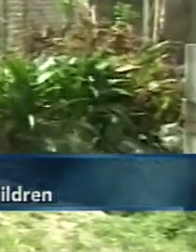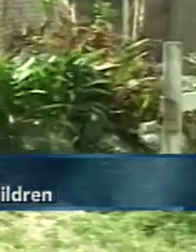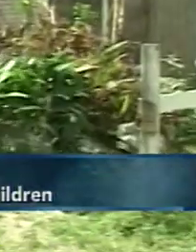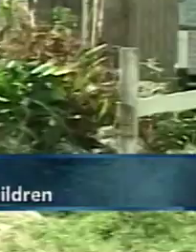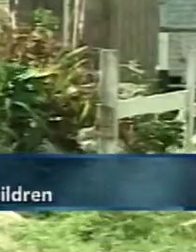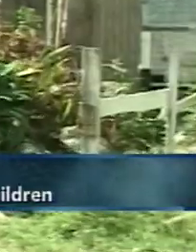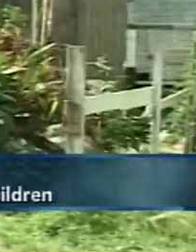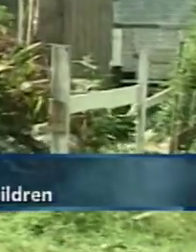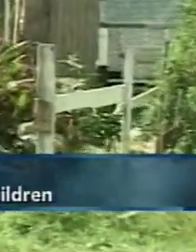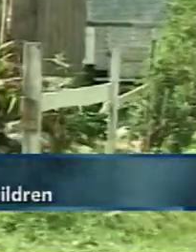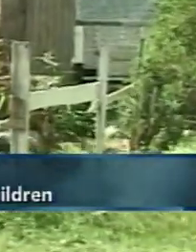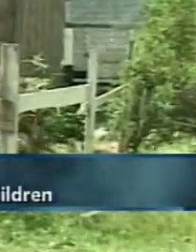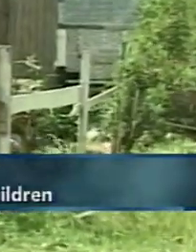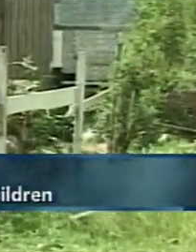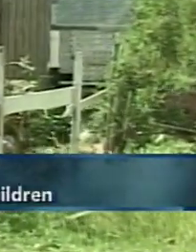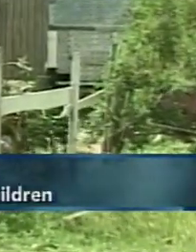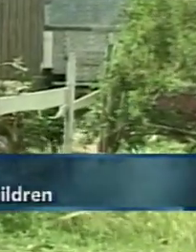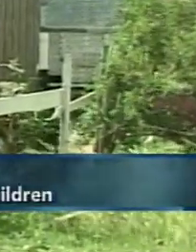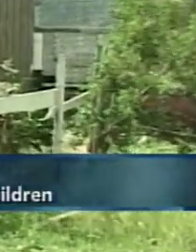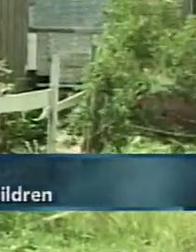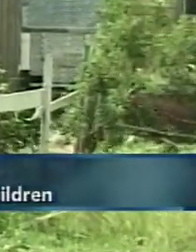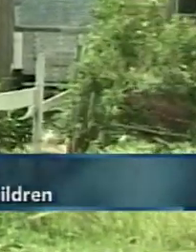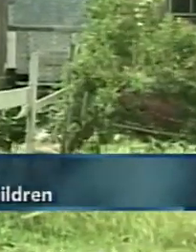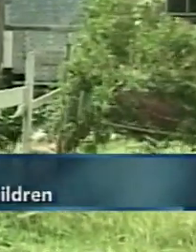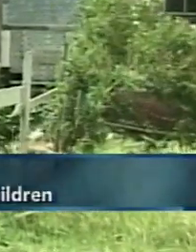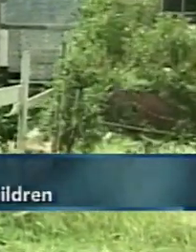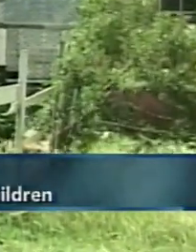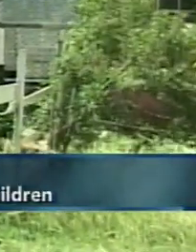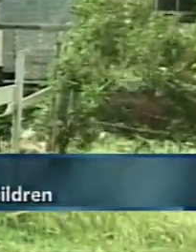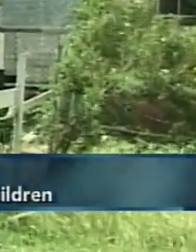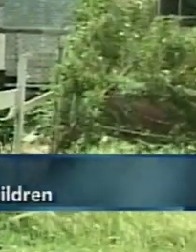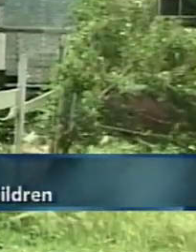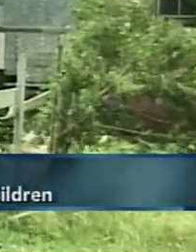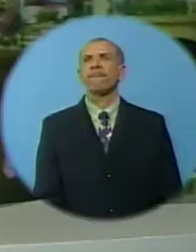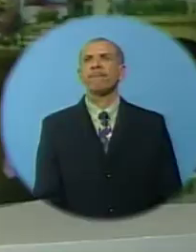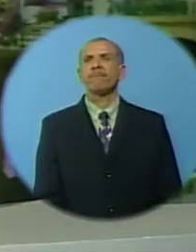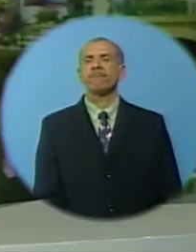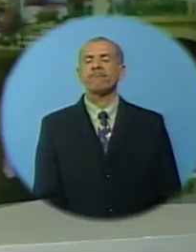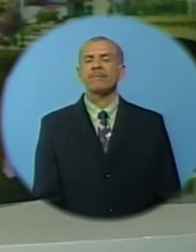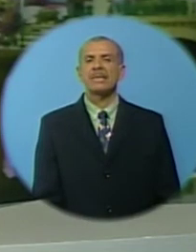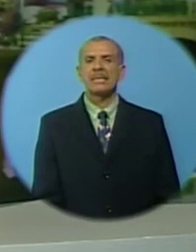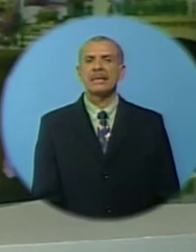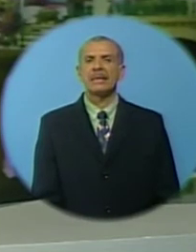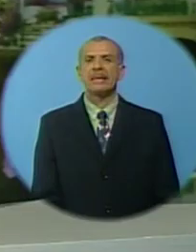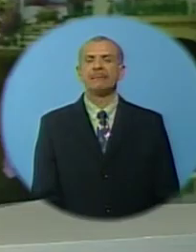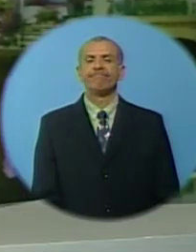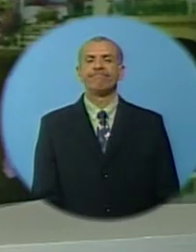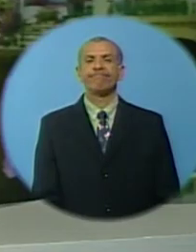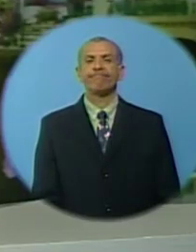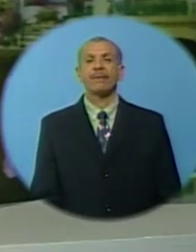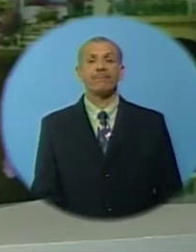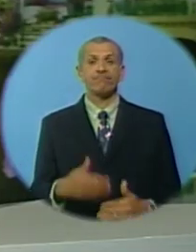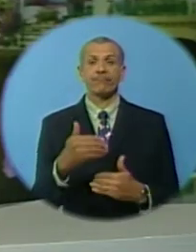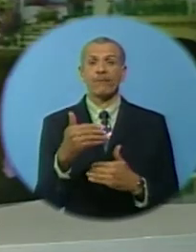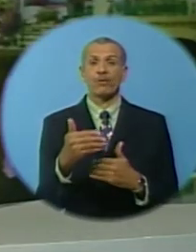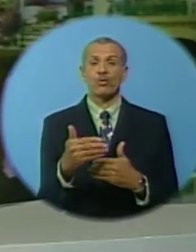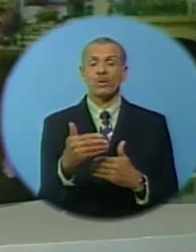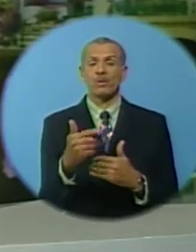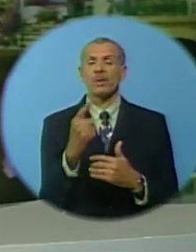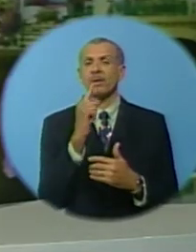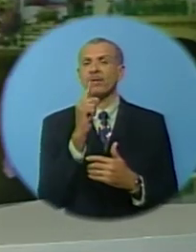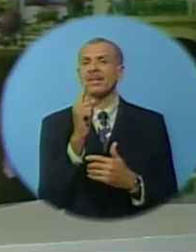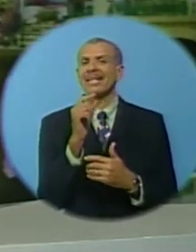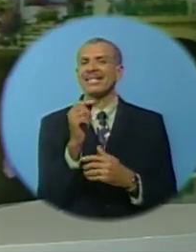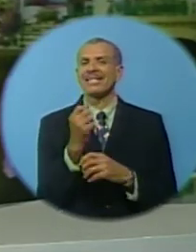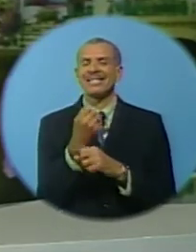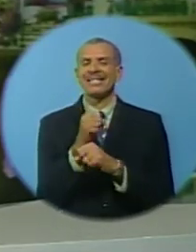With Christ in the ship, we can ride any storm. Well, coming up after the break, safety tips